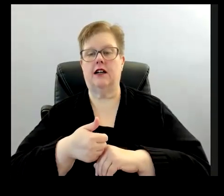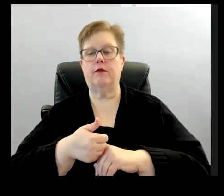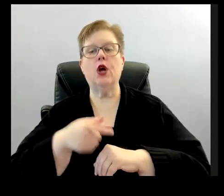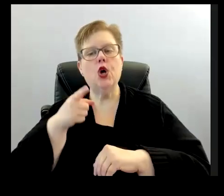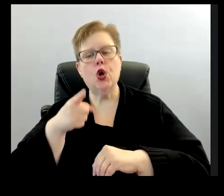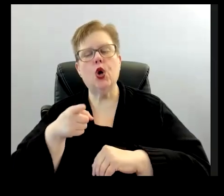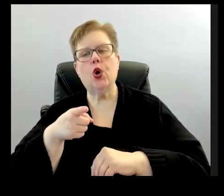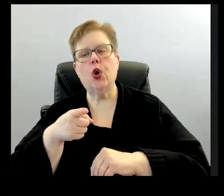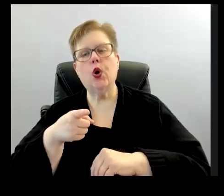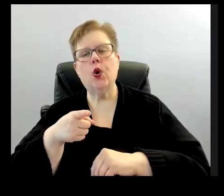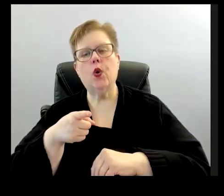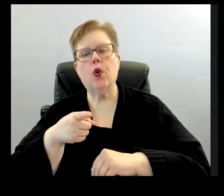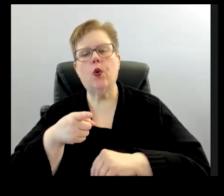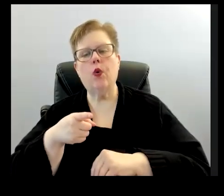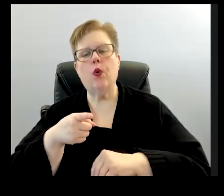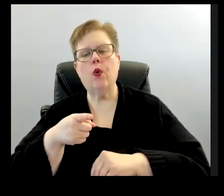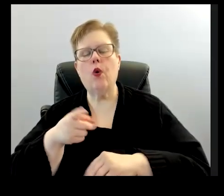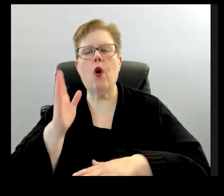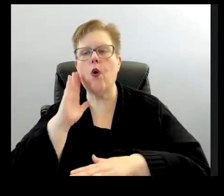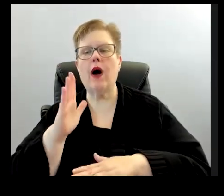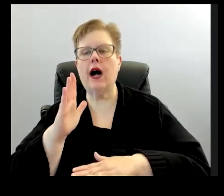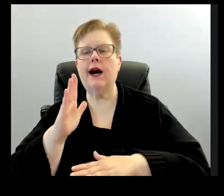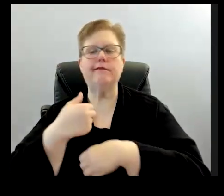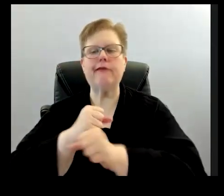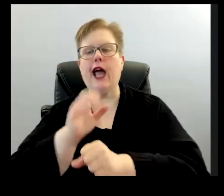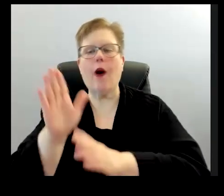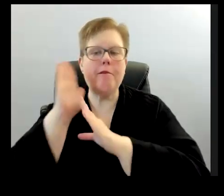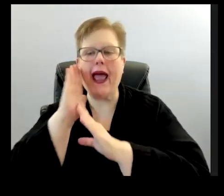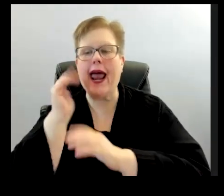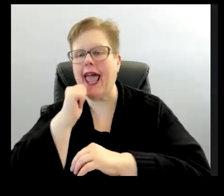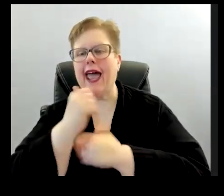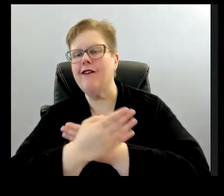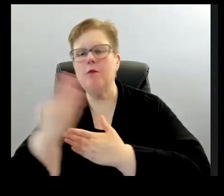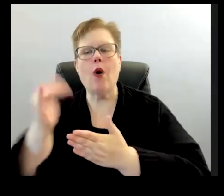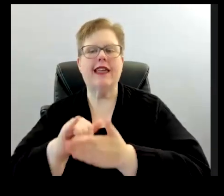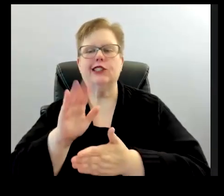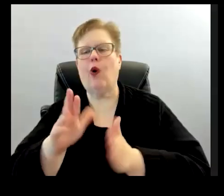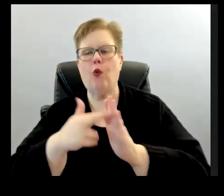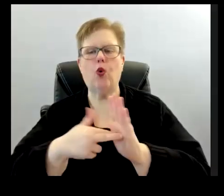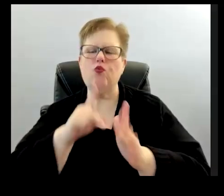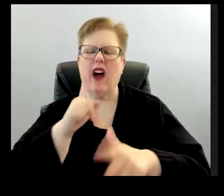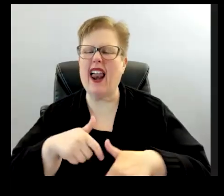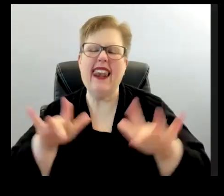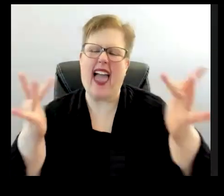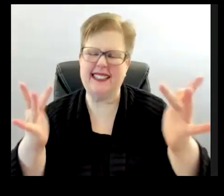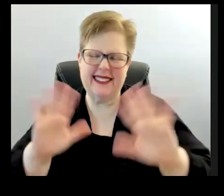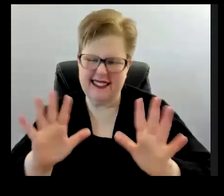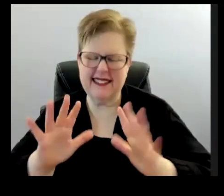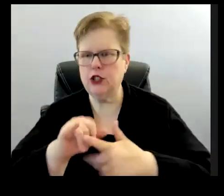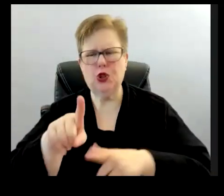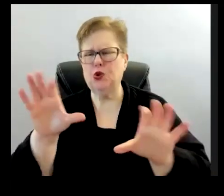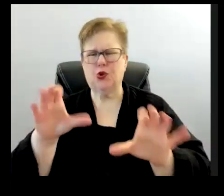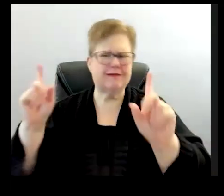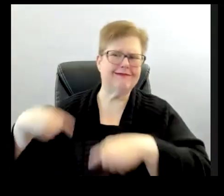are going to make your bed every morning, that is your rule. I'm going real light, and it's something that you've been doing